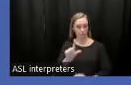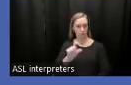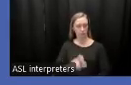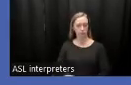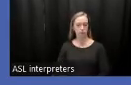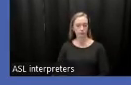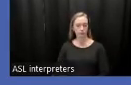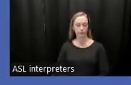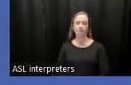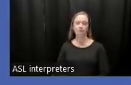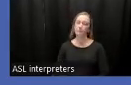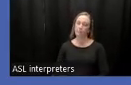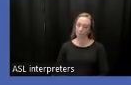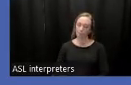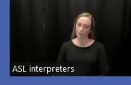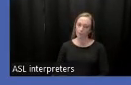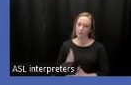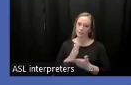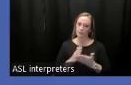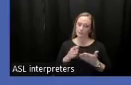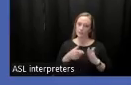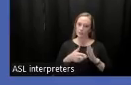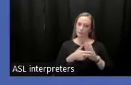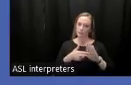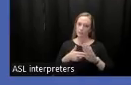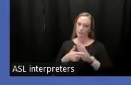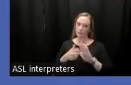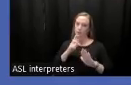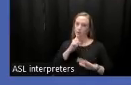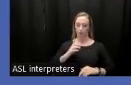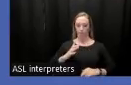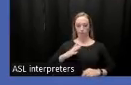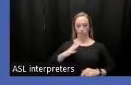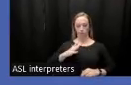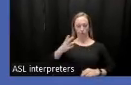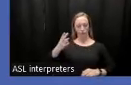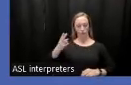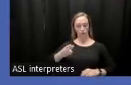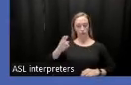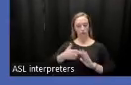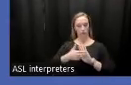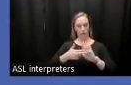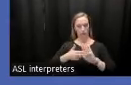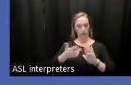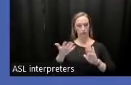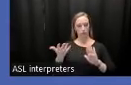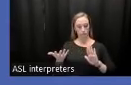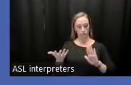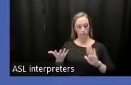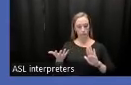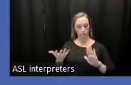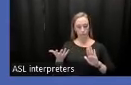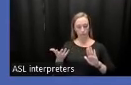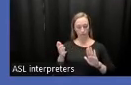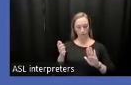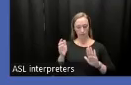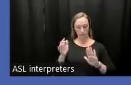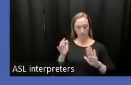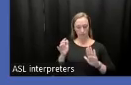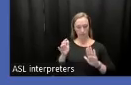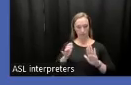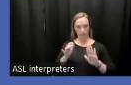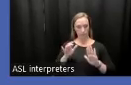Right, and some of those classifications are like formal historical classifications, so they're backed up